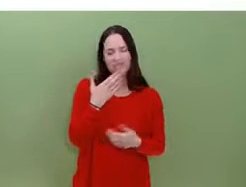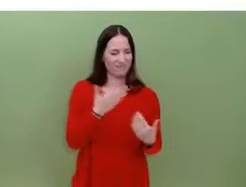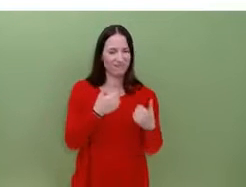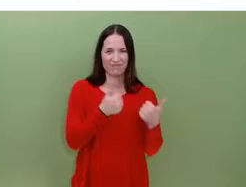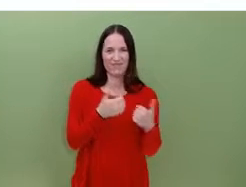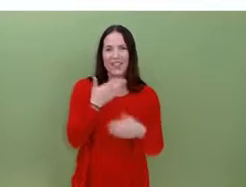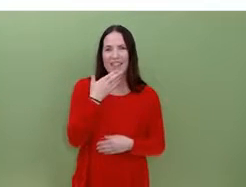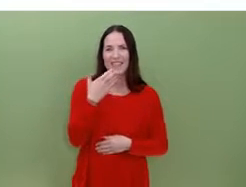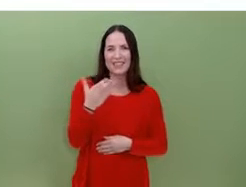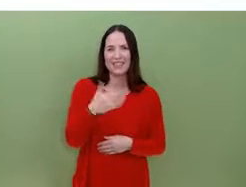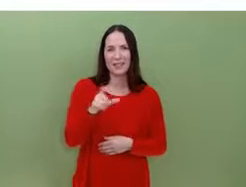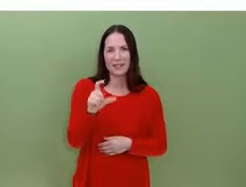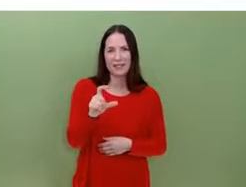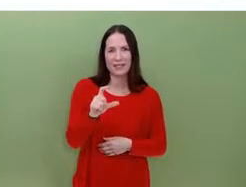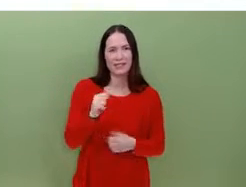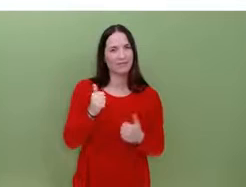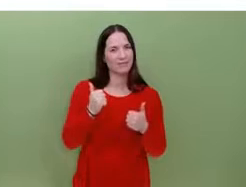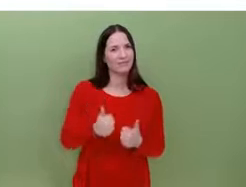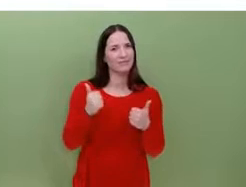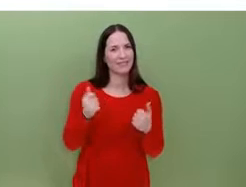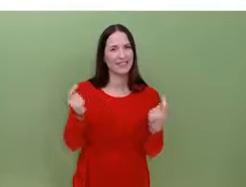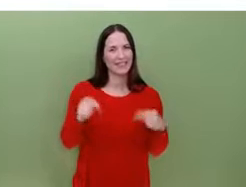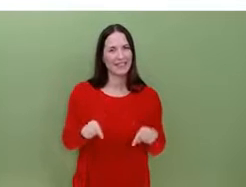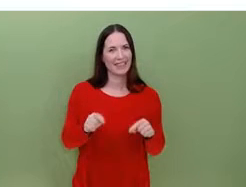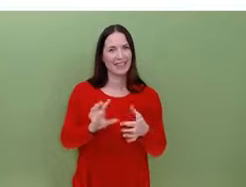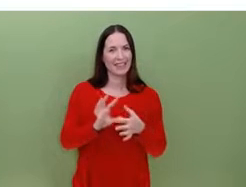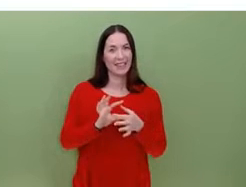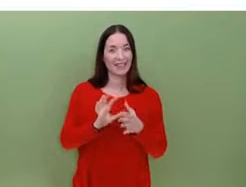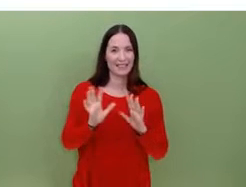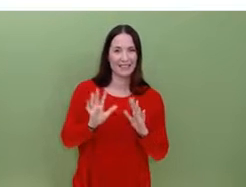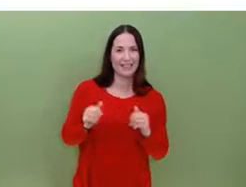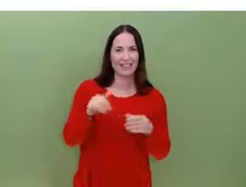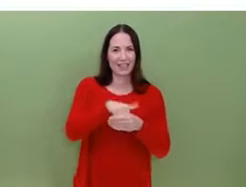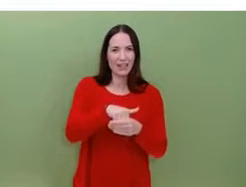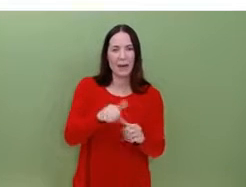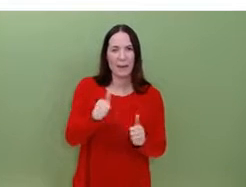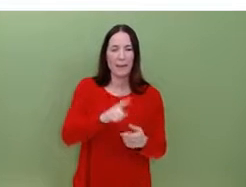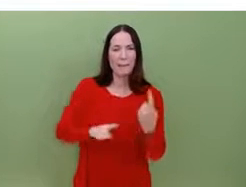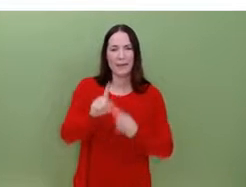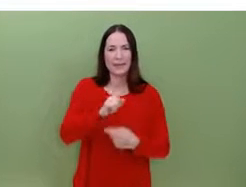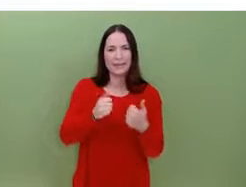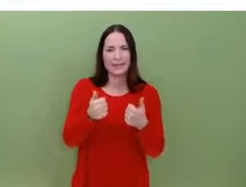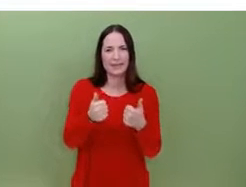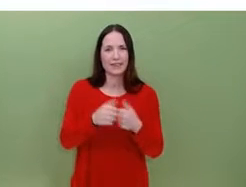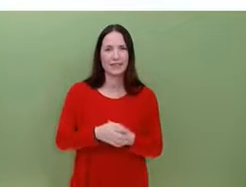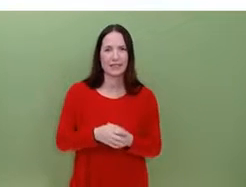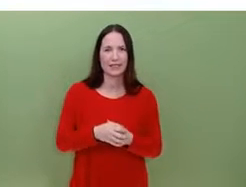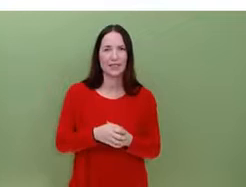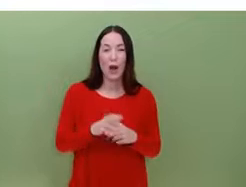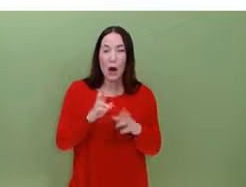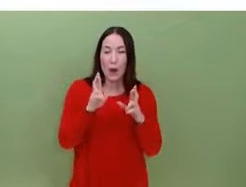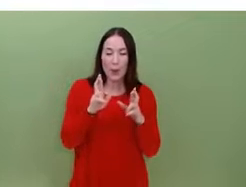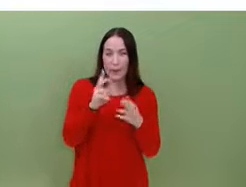be here and delighted to join you in this meeting. I hope that I can help clarify